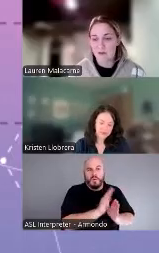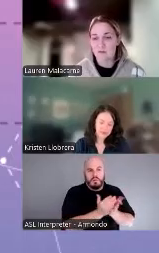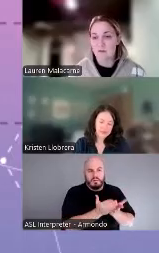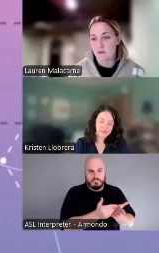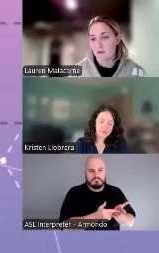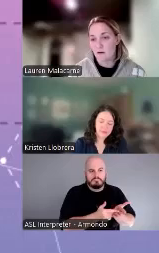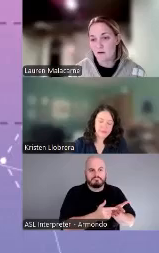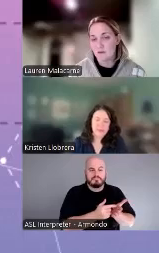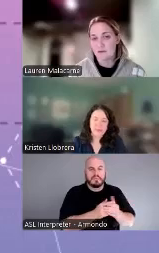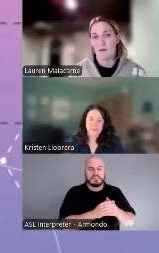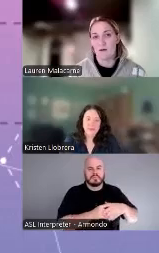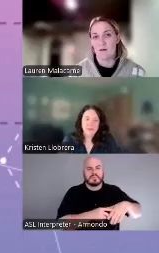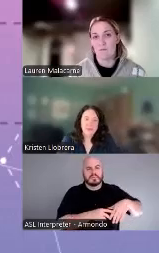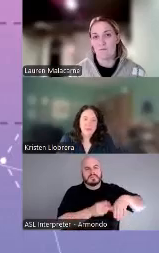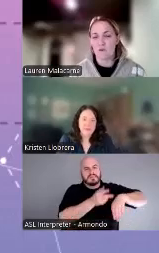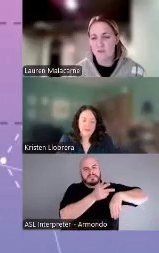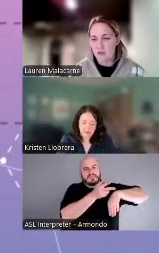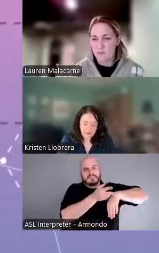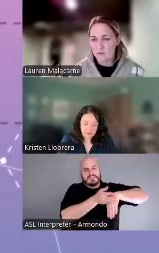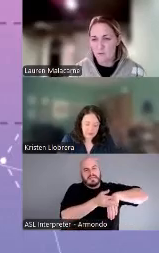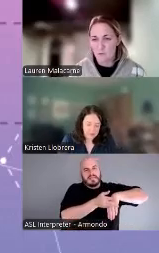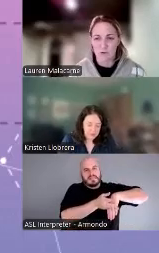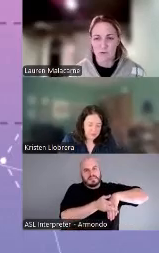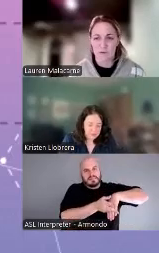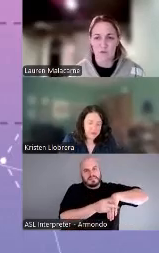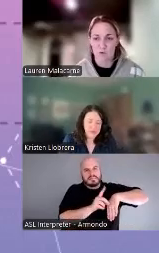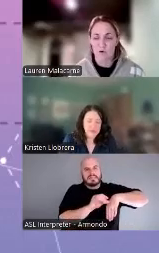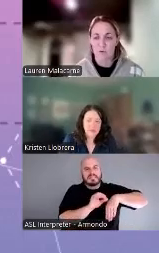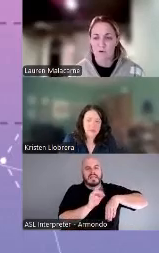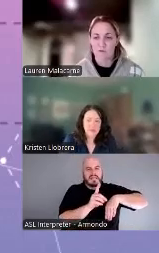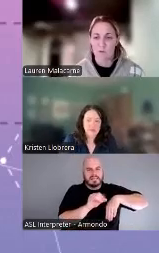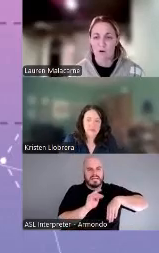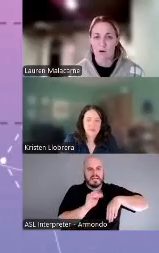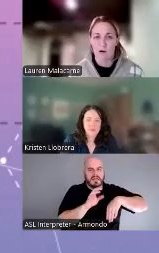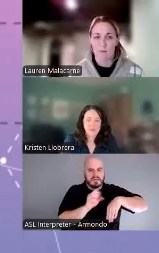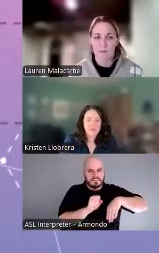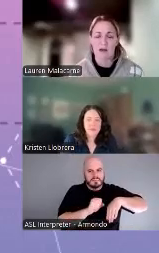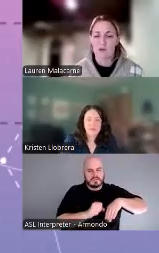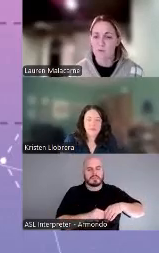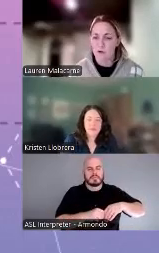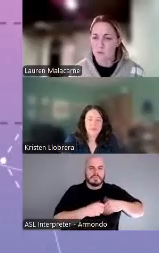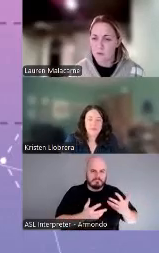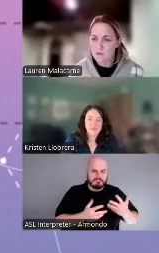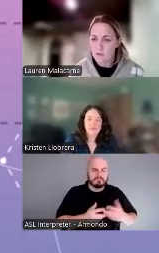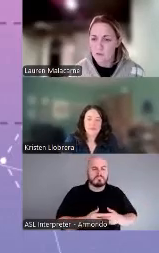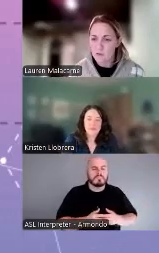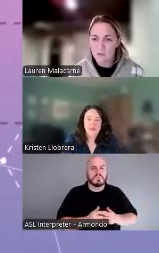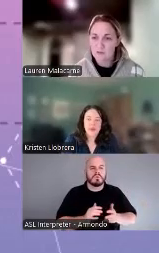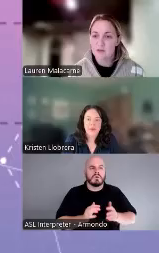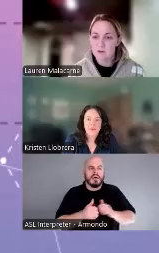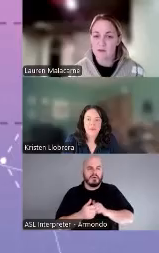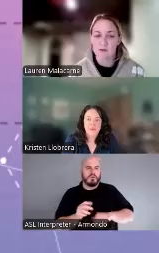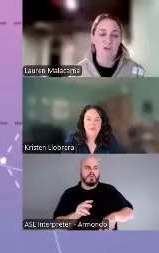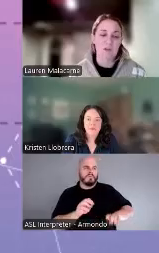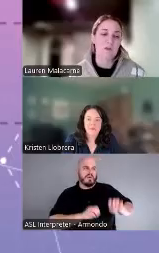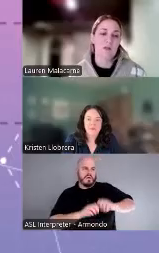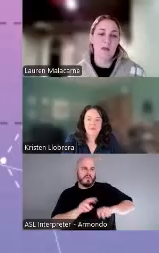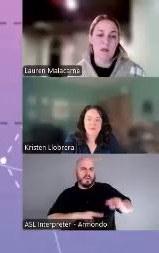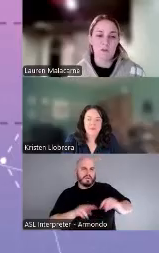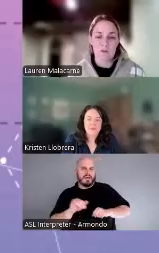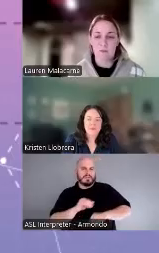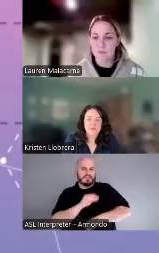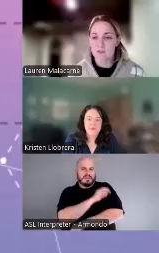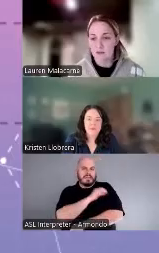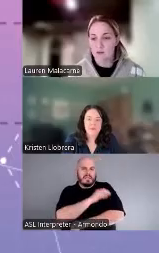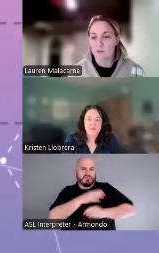as descends inclines. There's an element to the Wheelchair Skills Program that is more like how you evaluate somebody doing a skill as a clinician.